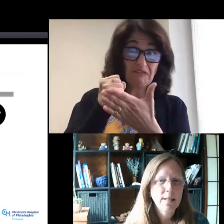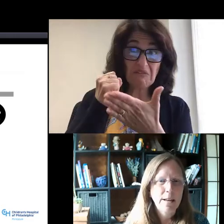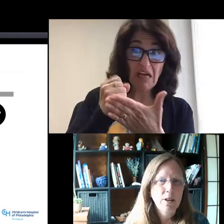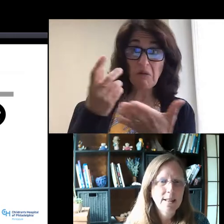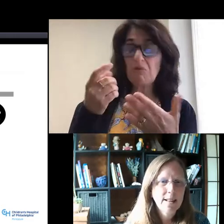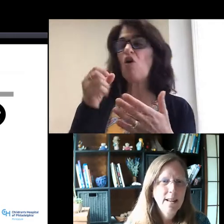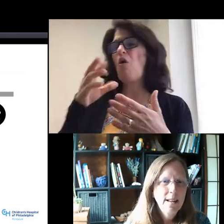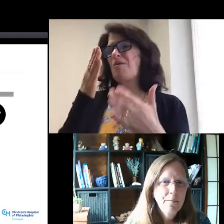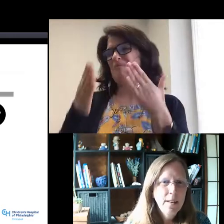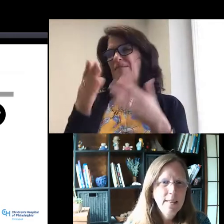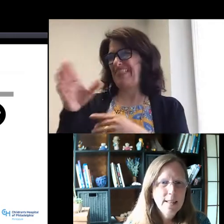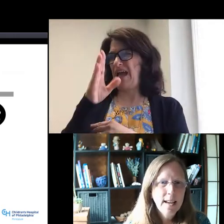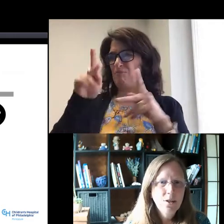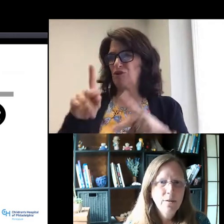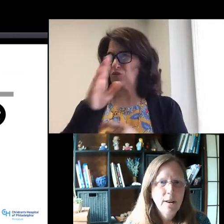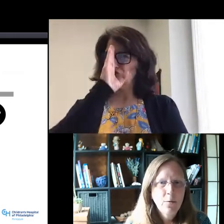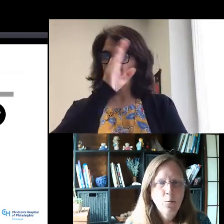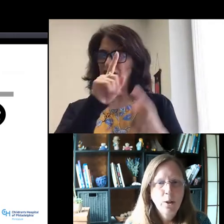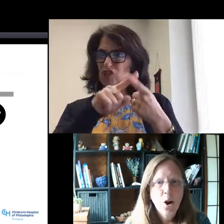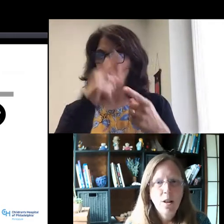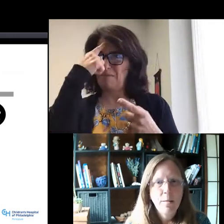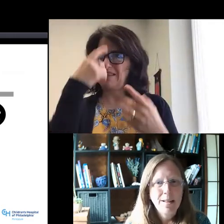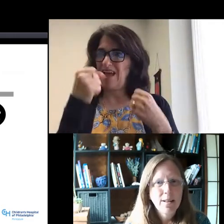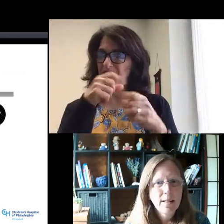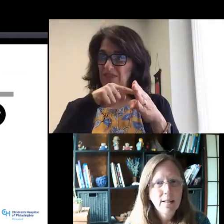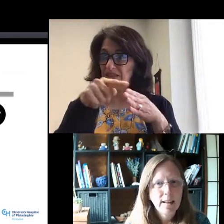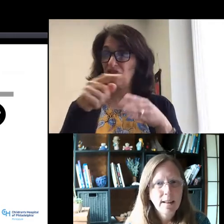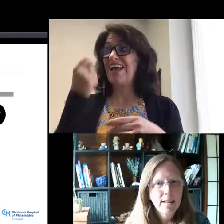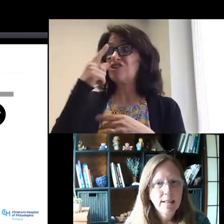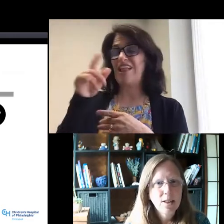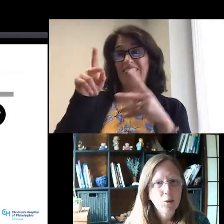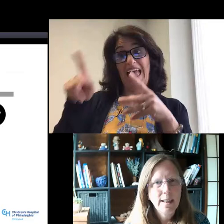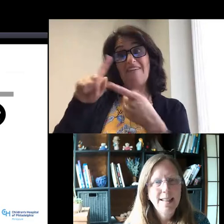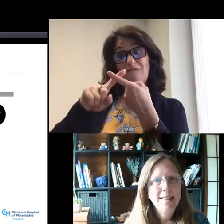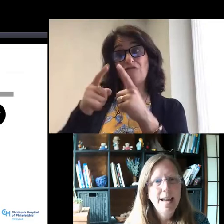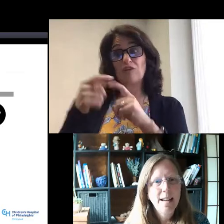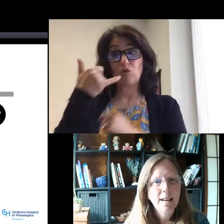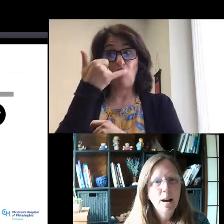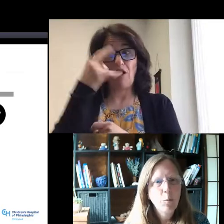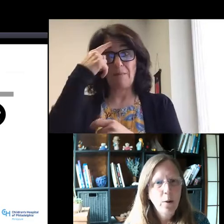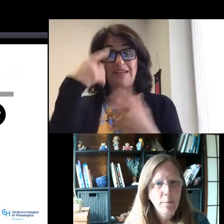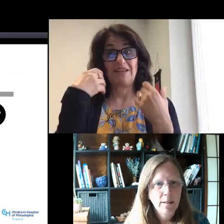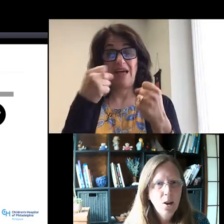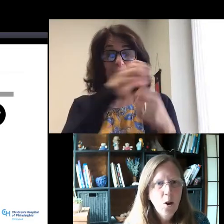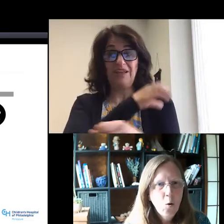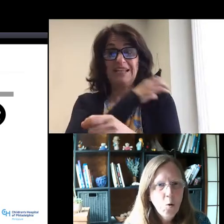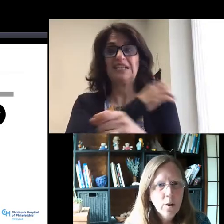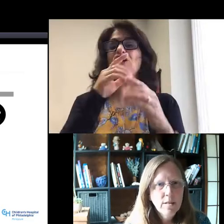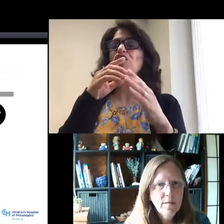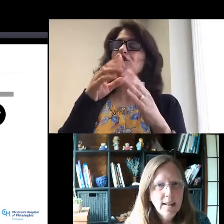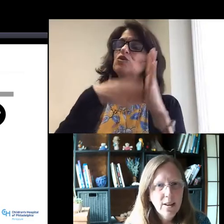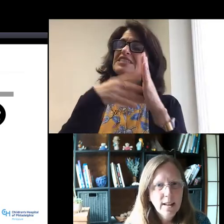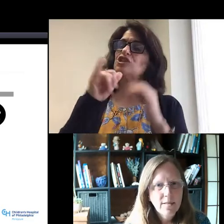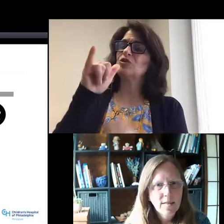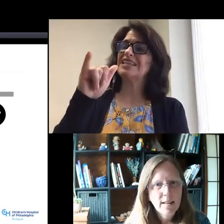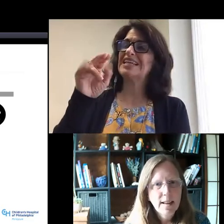health specialist. In this case, your friend would call a mental health clinic to schedule an intake appointment or to